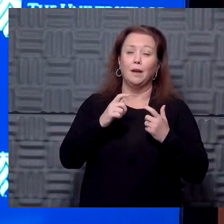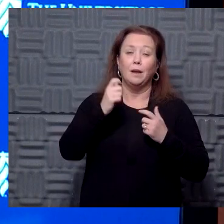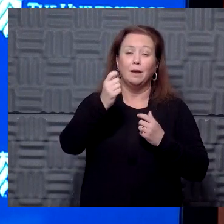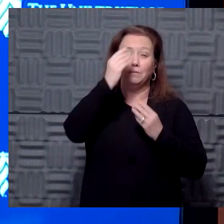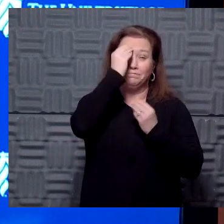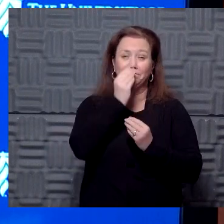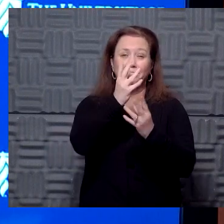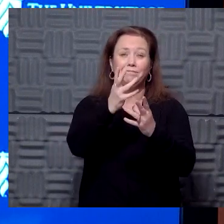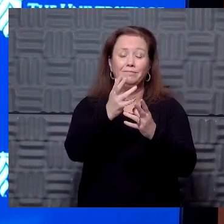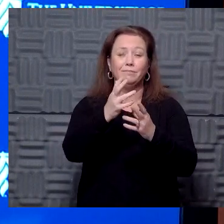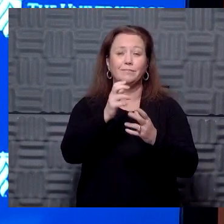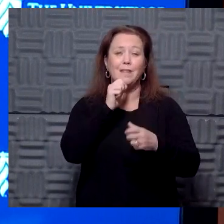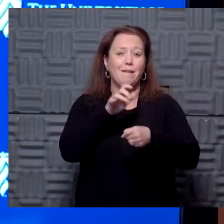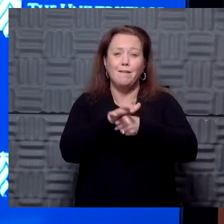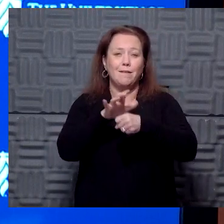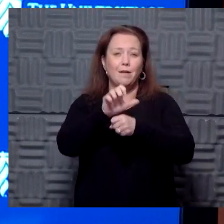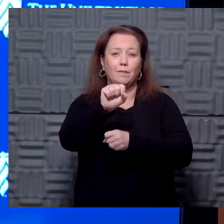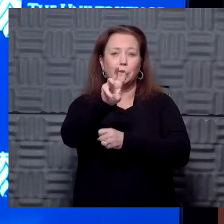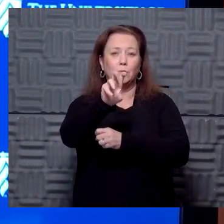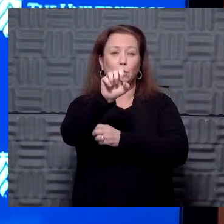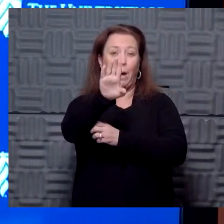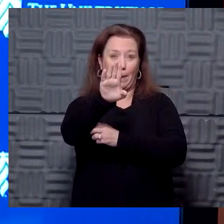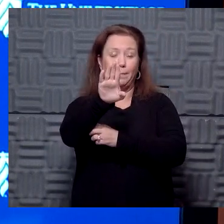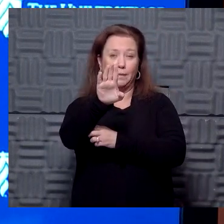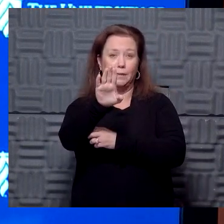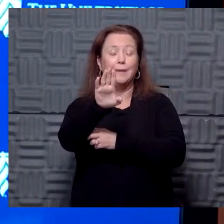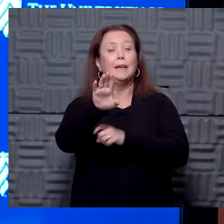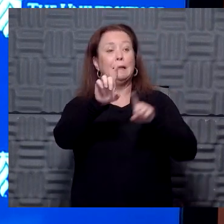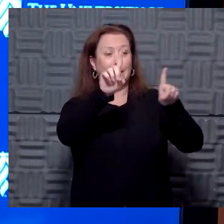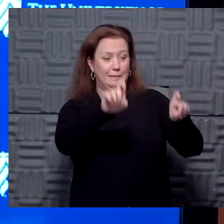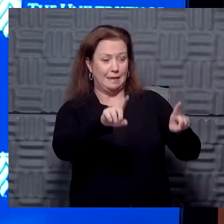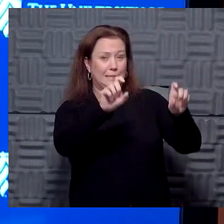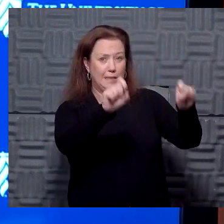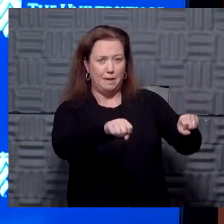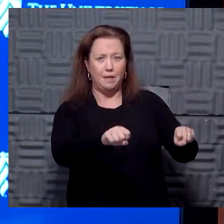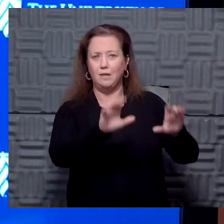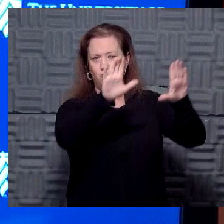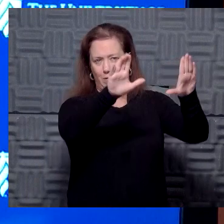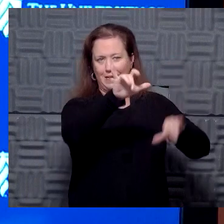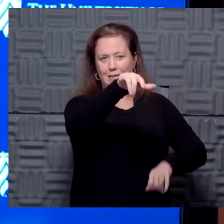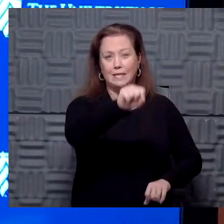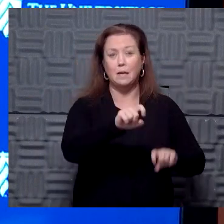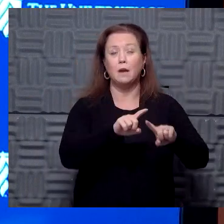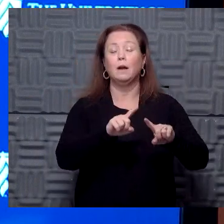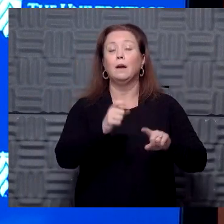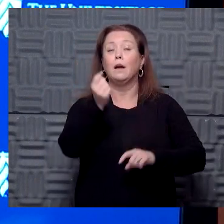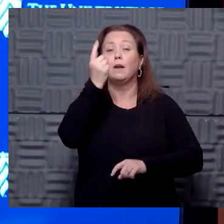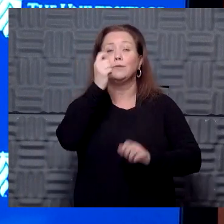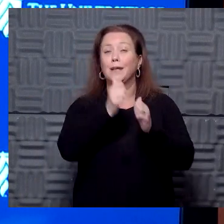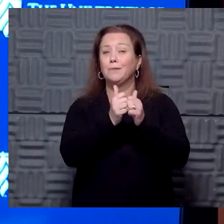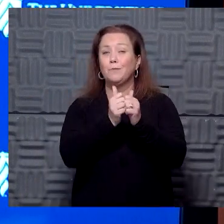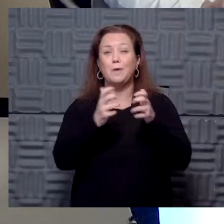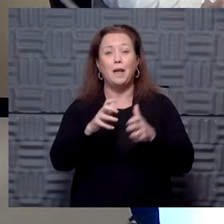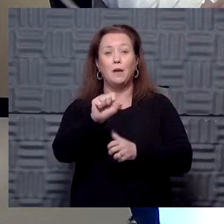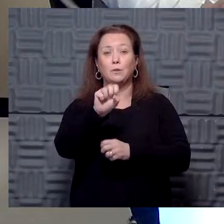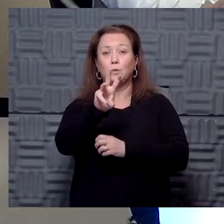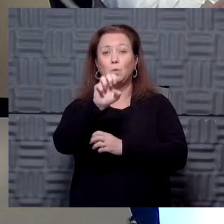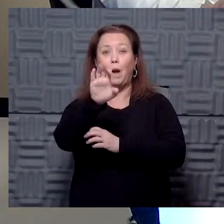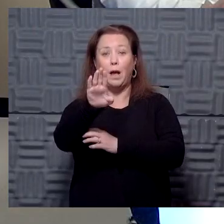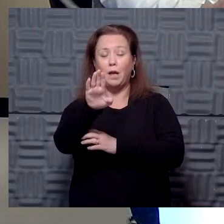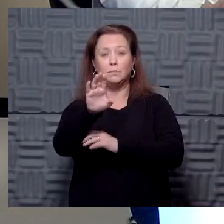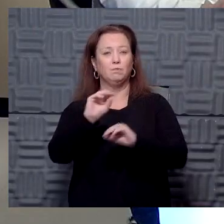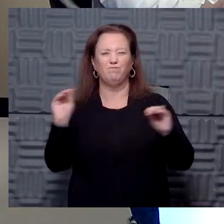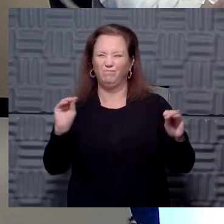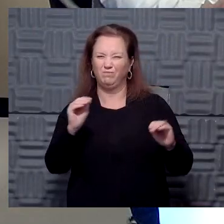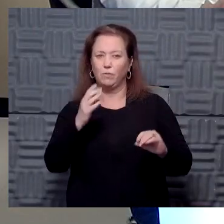swabs. So the testing capacity is great, but without the swabs, we are very limited in the testing that we can do. Do we have swabs for